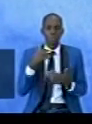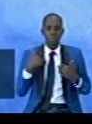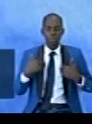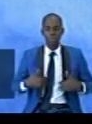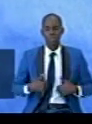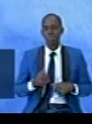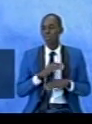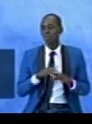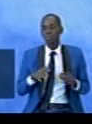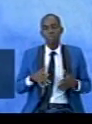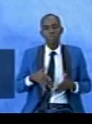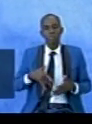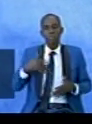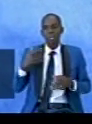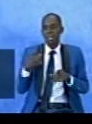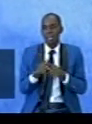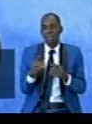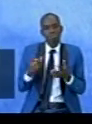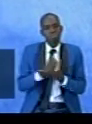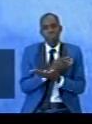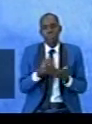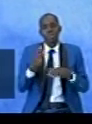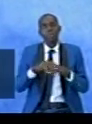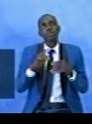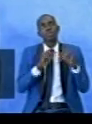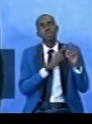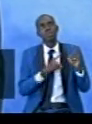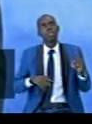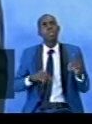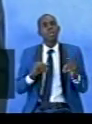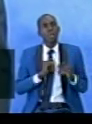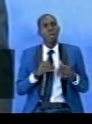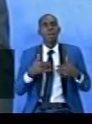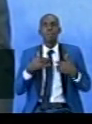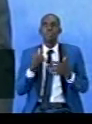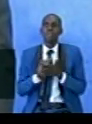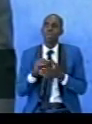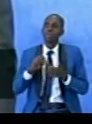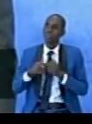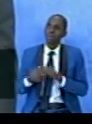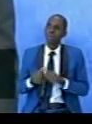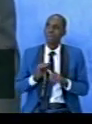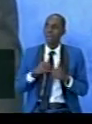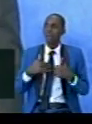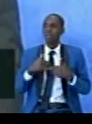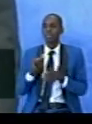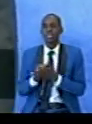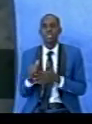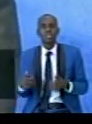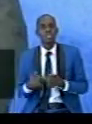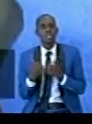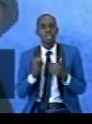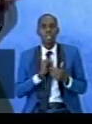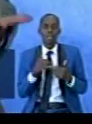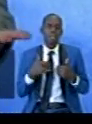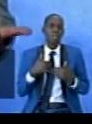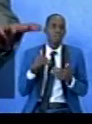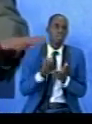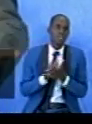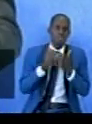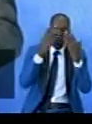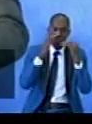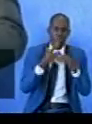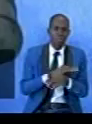feel like singing unto the Lord. I have that challenge, I have that challenge, and I have that predicament, I have